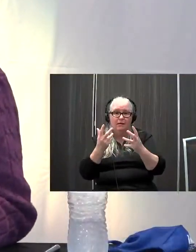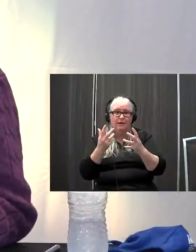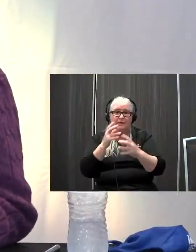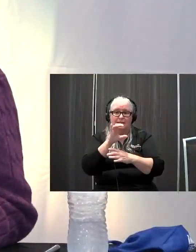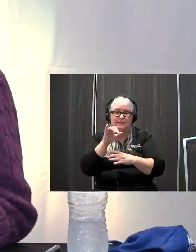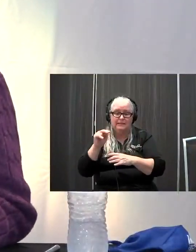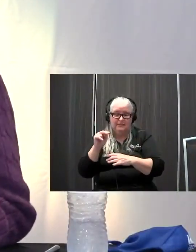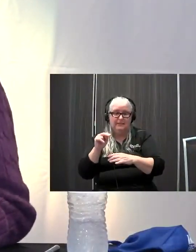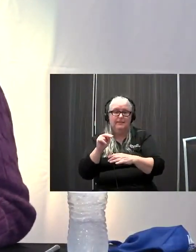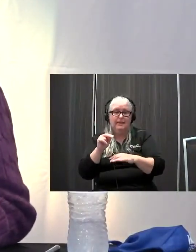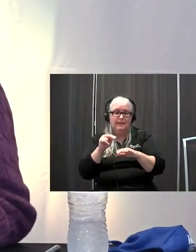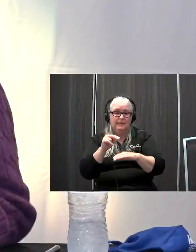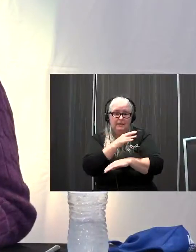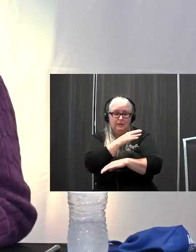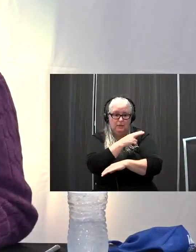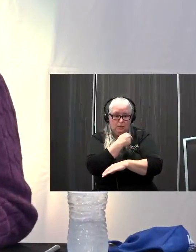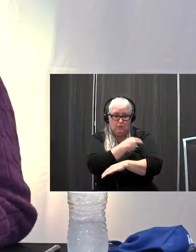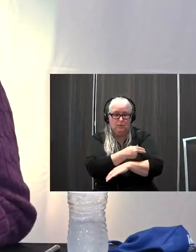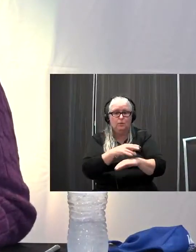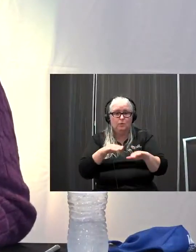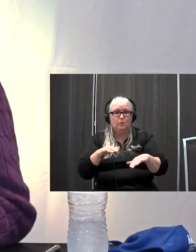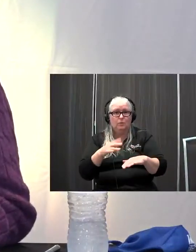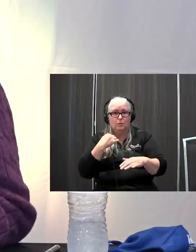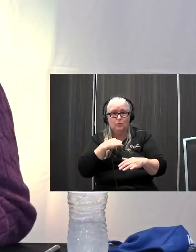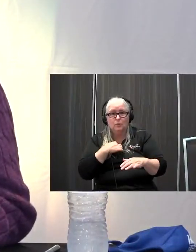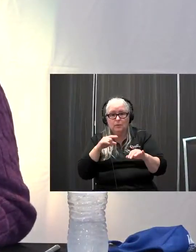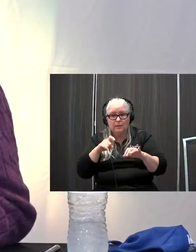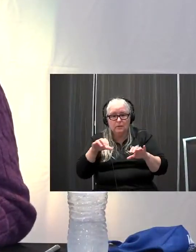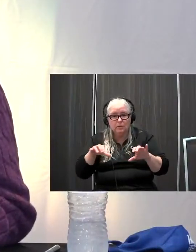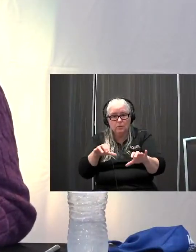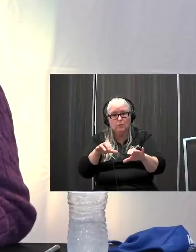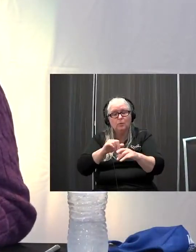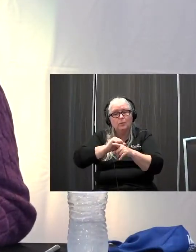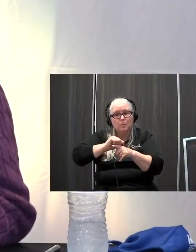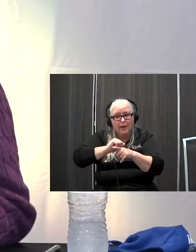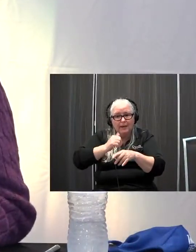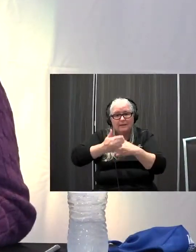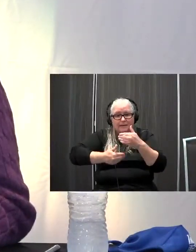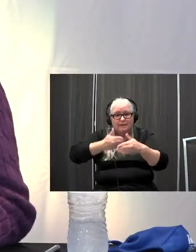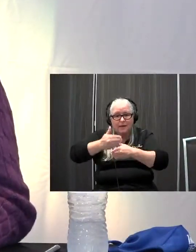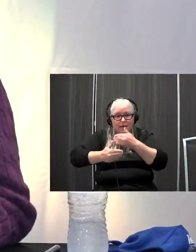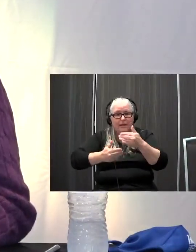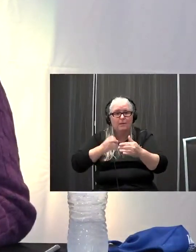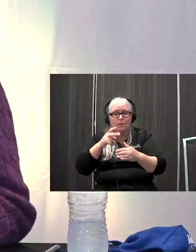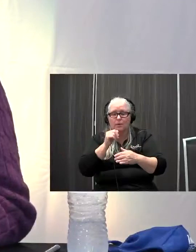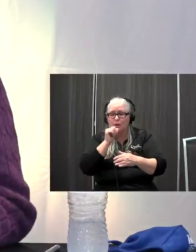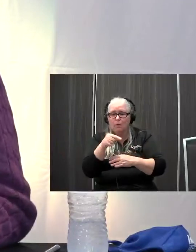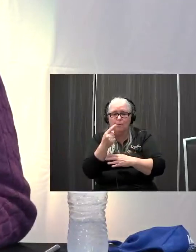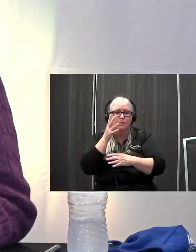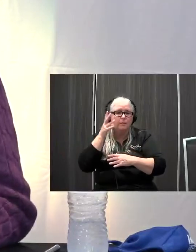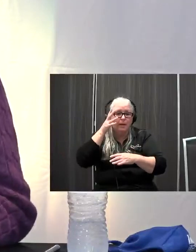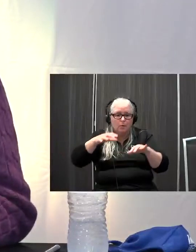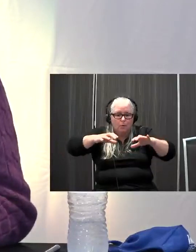have some practice runs? Do we figure out what's needed? What's the support for that procedure that isn't just the parent holding them down?